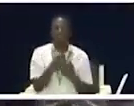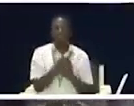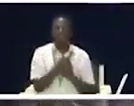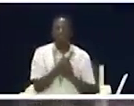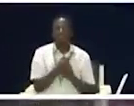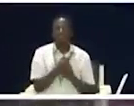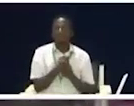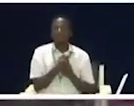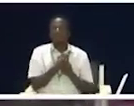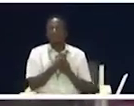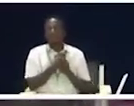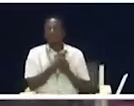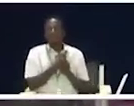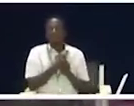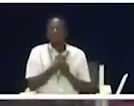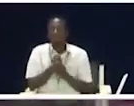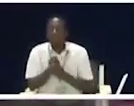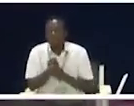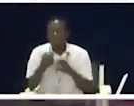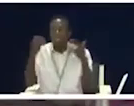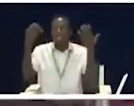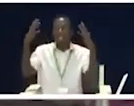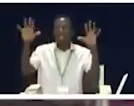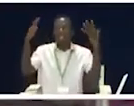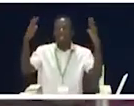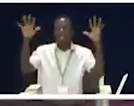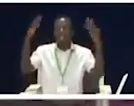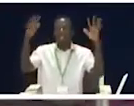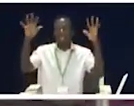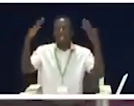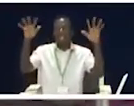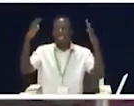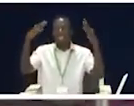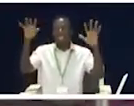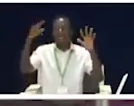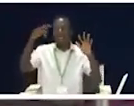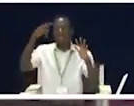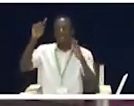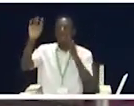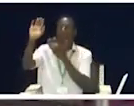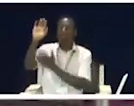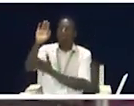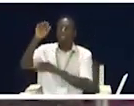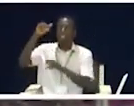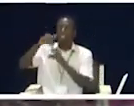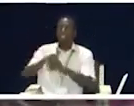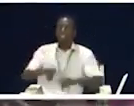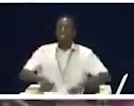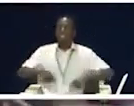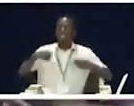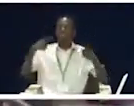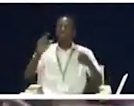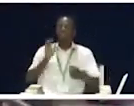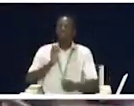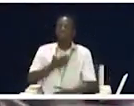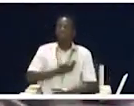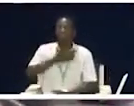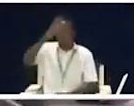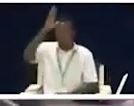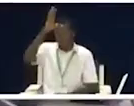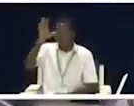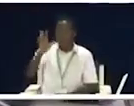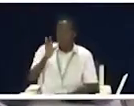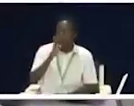to please clap for God in the wonders, for in the life of our father and our mother. Of a